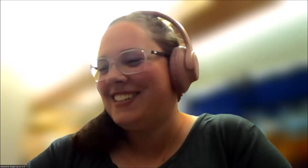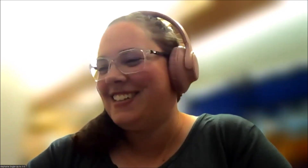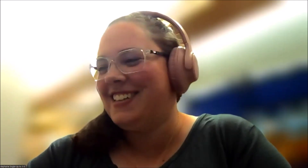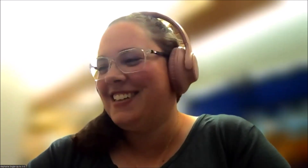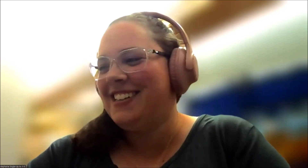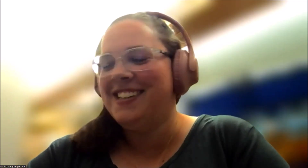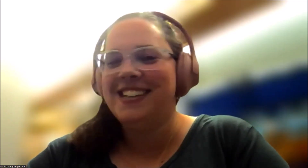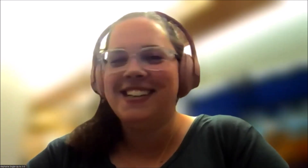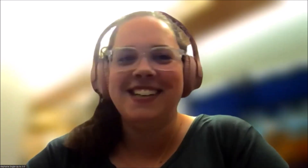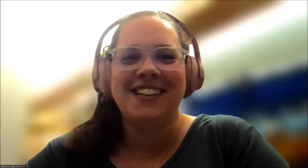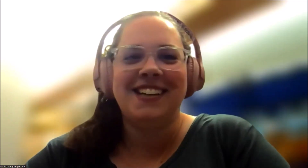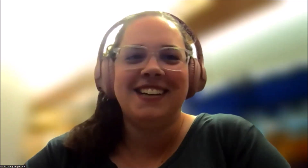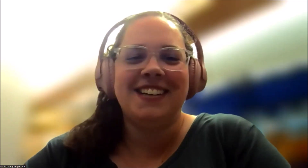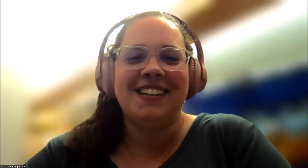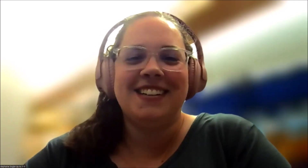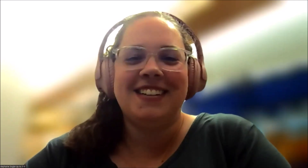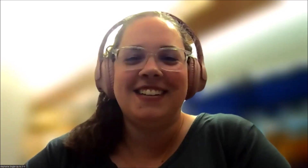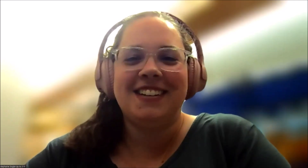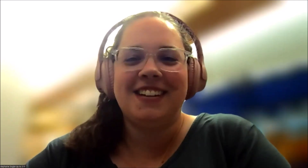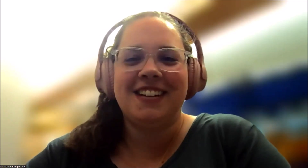up.